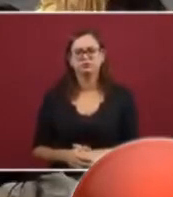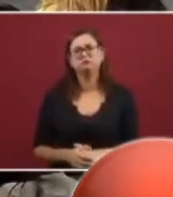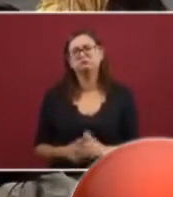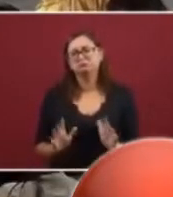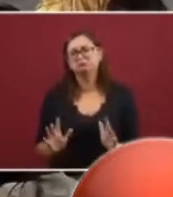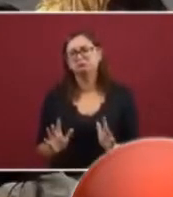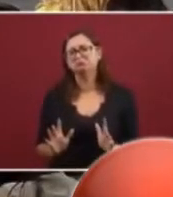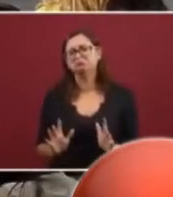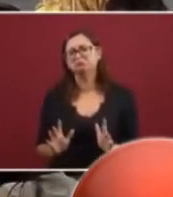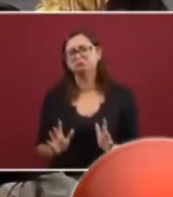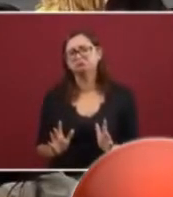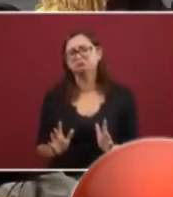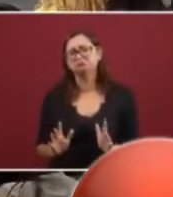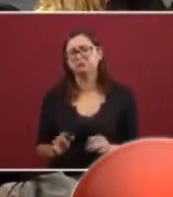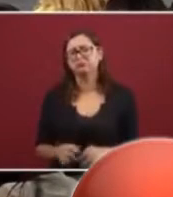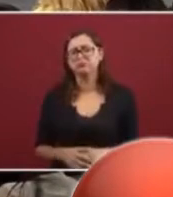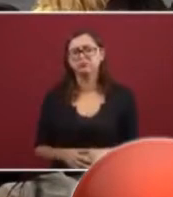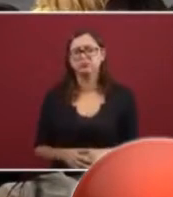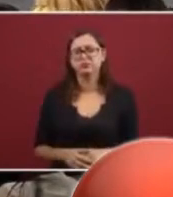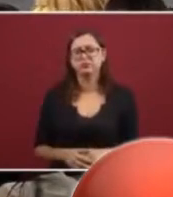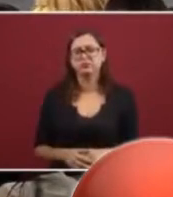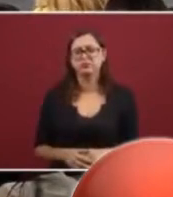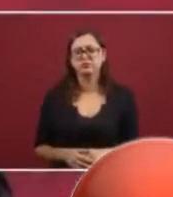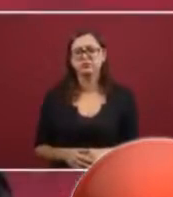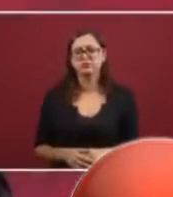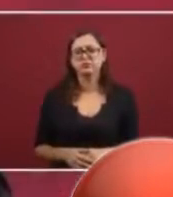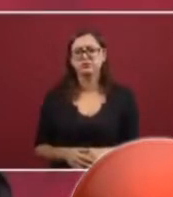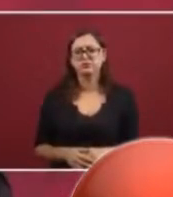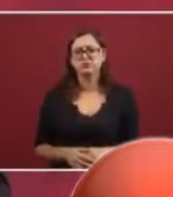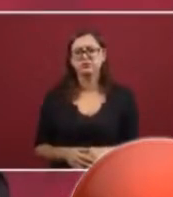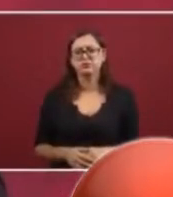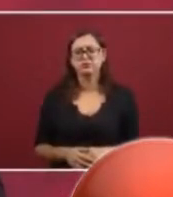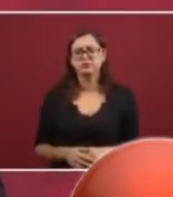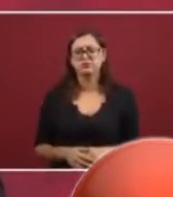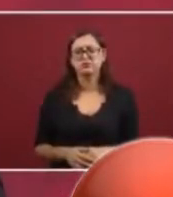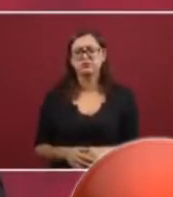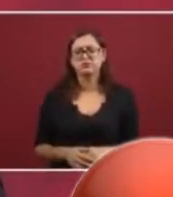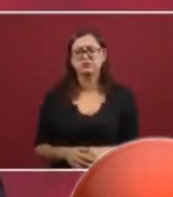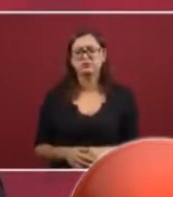to this new function or job.